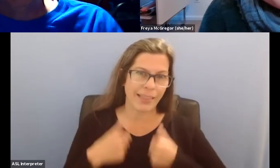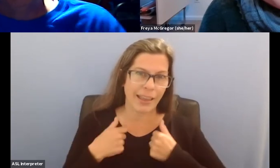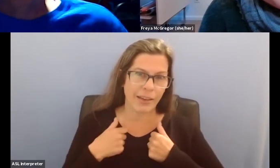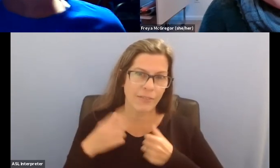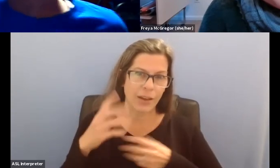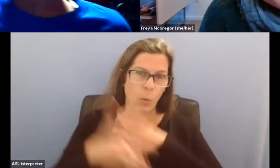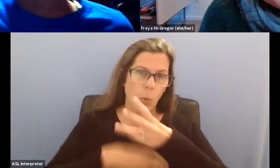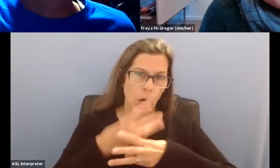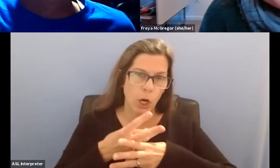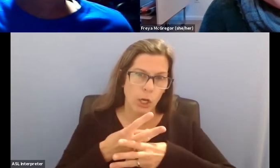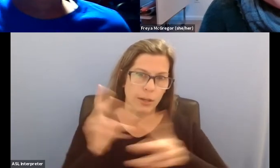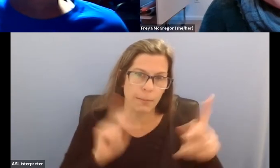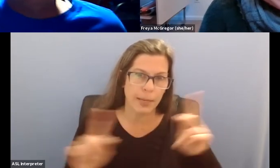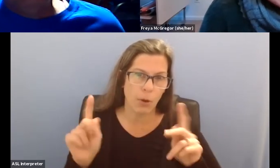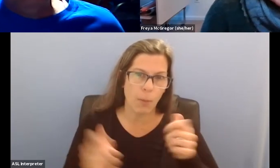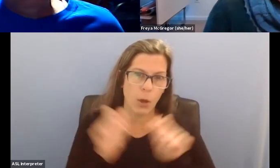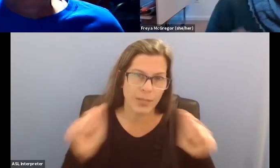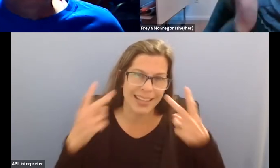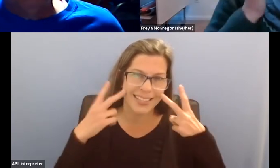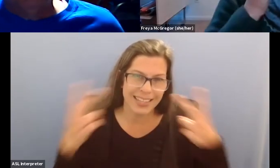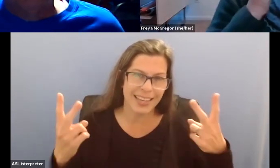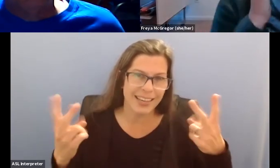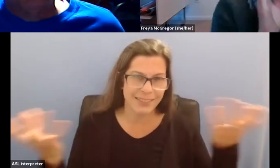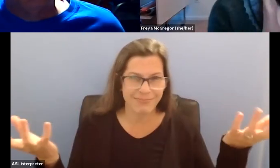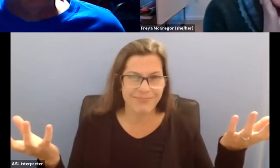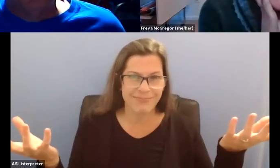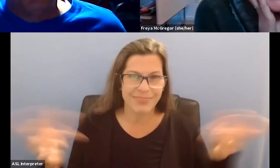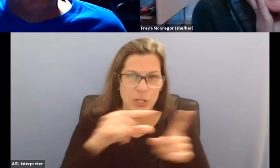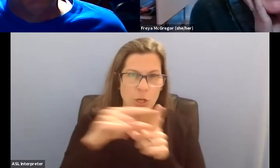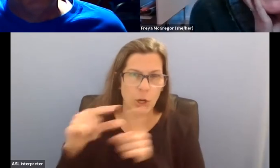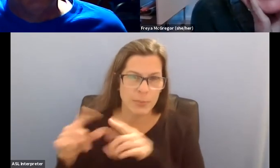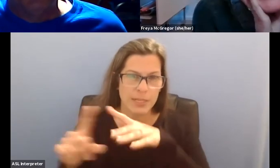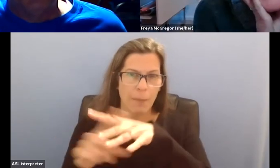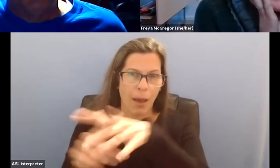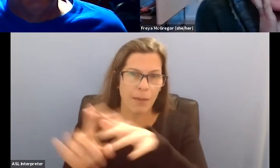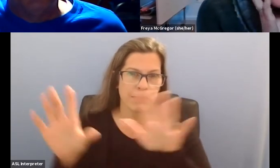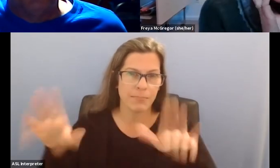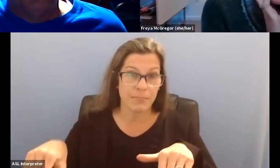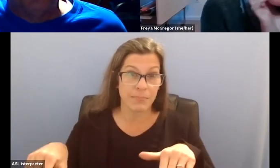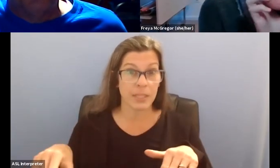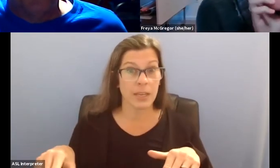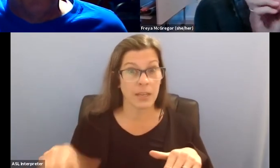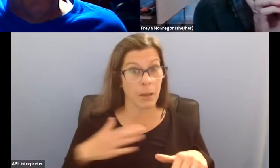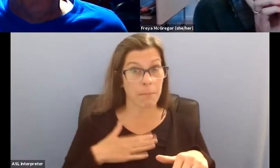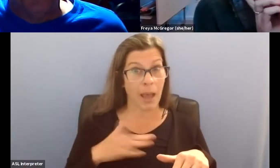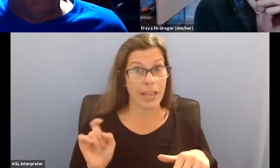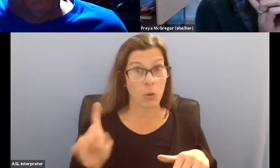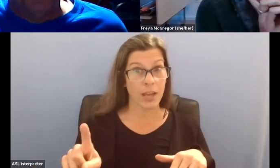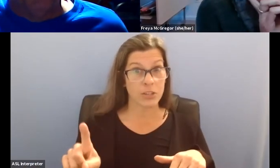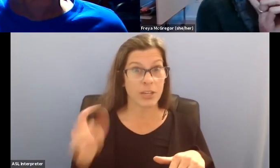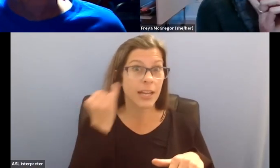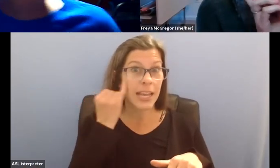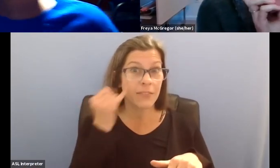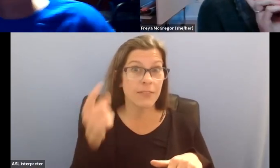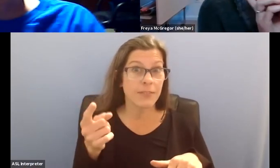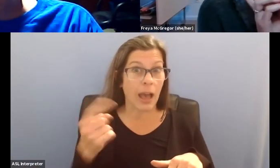so I'm okay with terms like that. Yeah. That was my next question is if I said to you at the end, you later, would that, would that be offensive? Would you